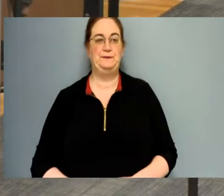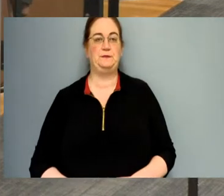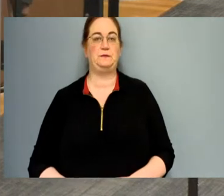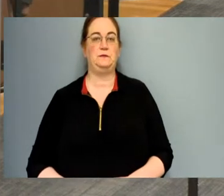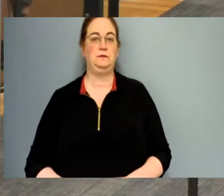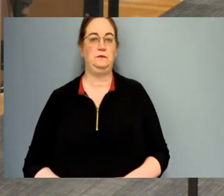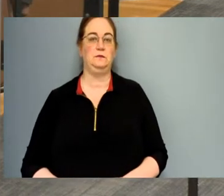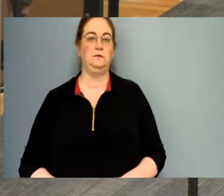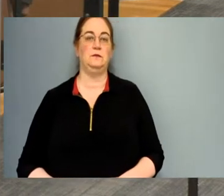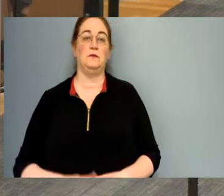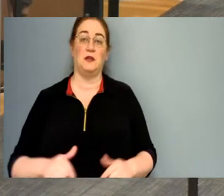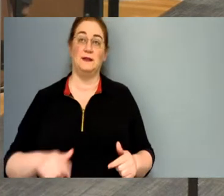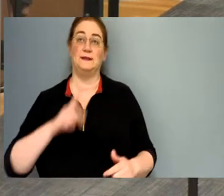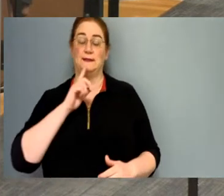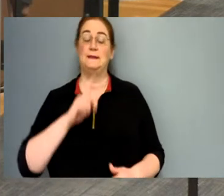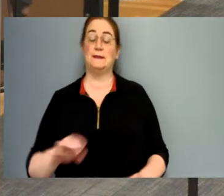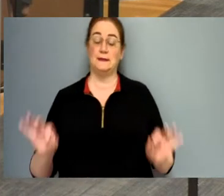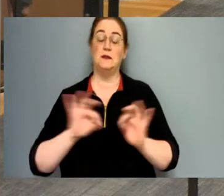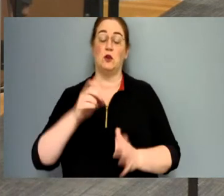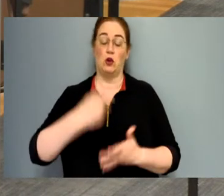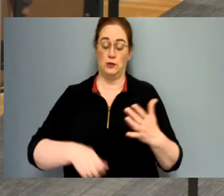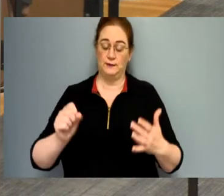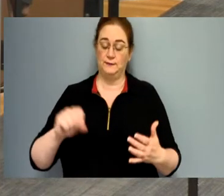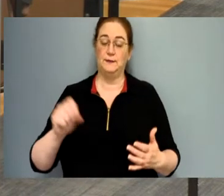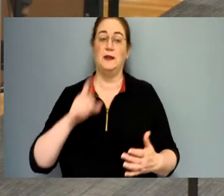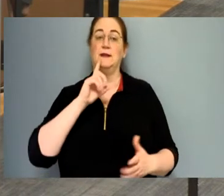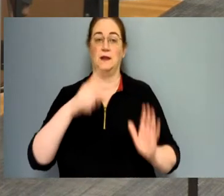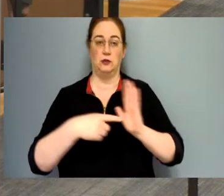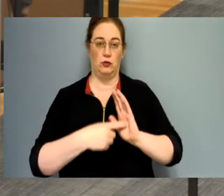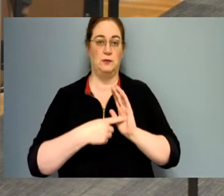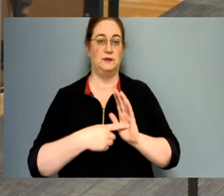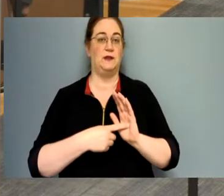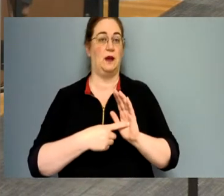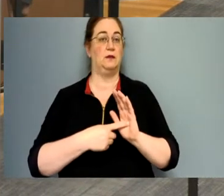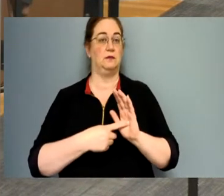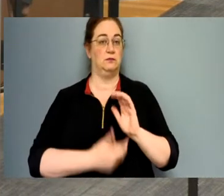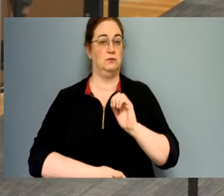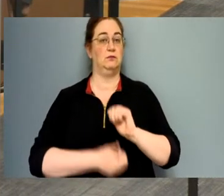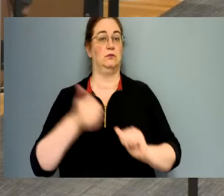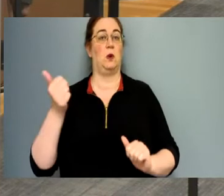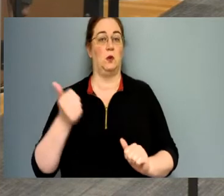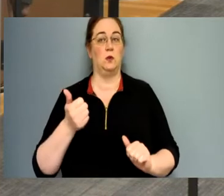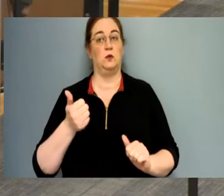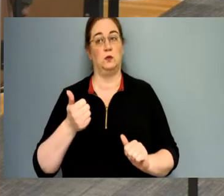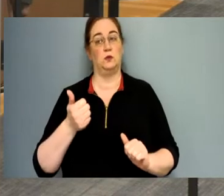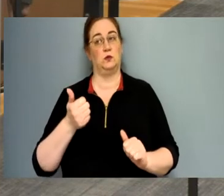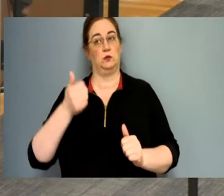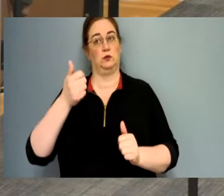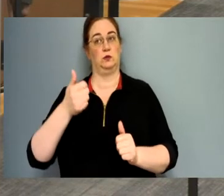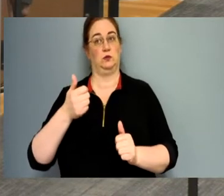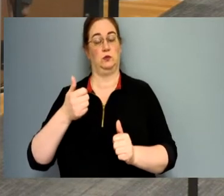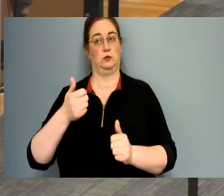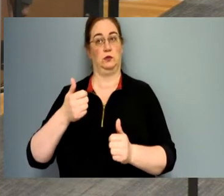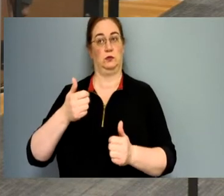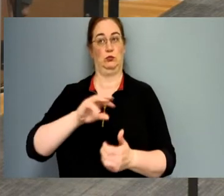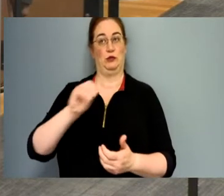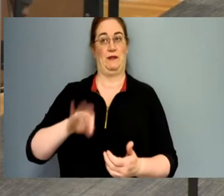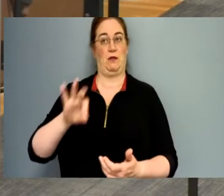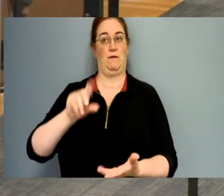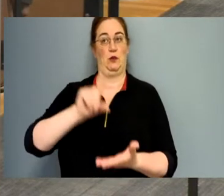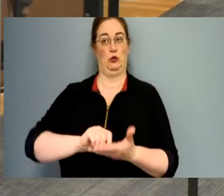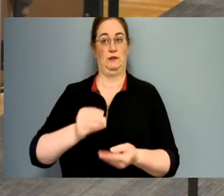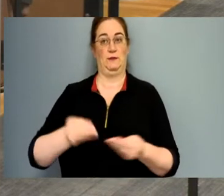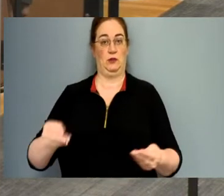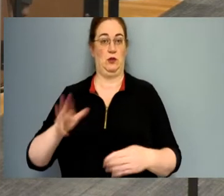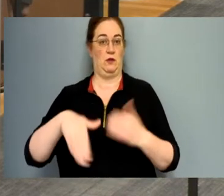It is a significant cost. It does represent the lion's share of the printed material for all those entities